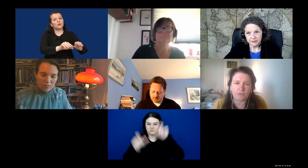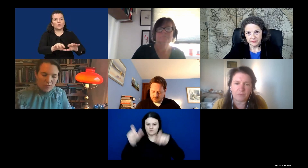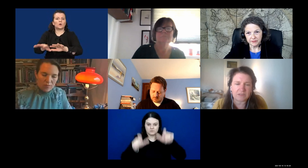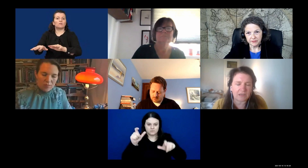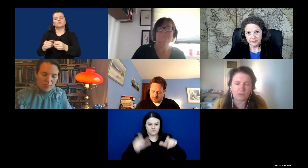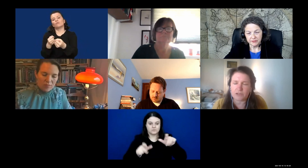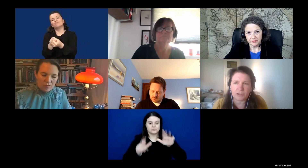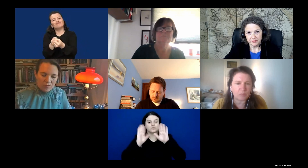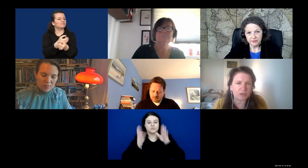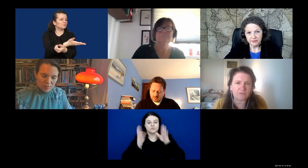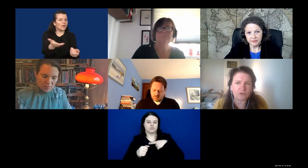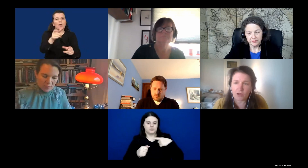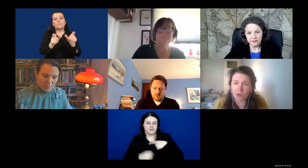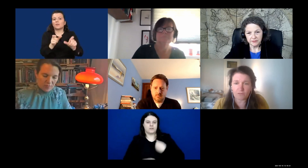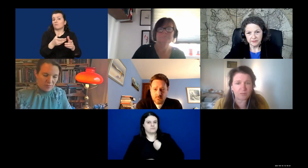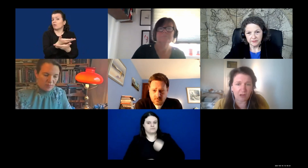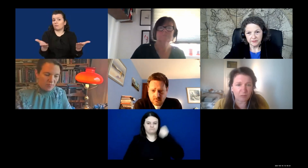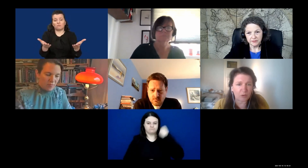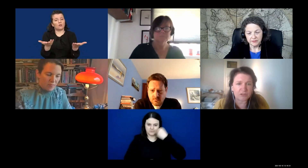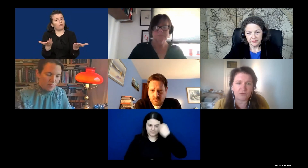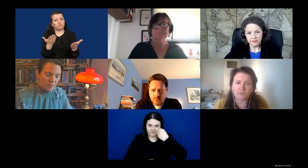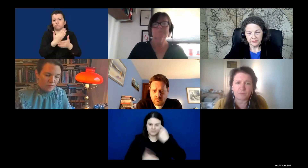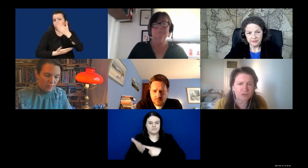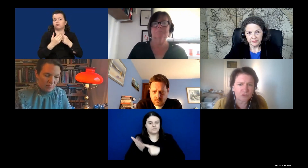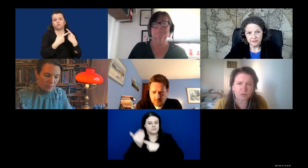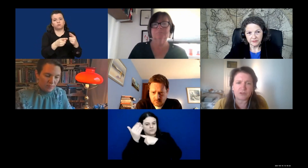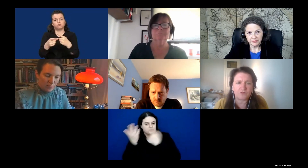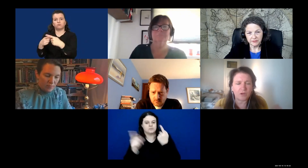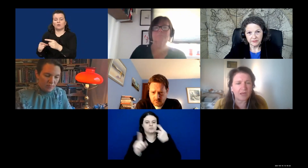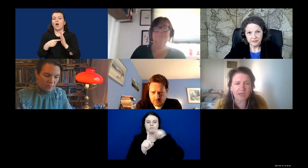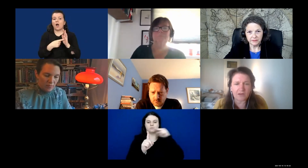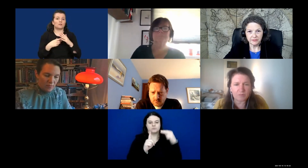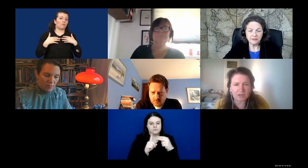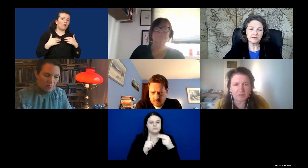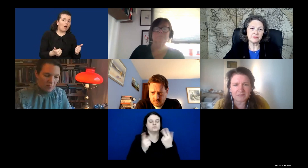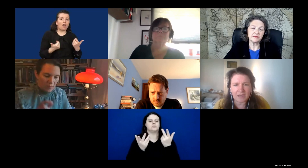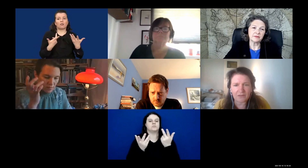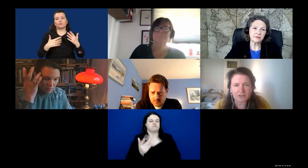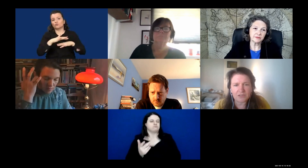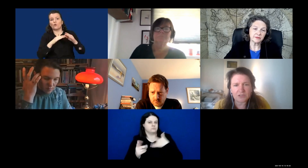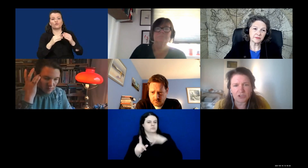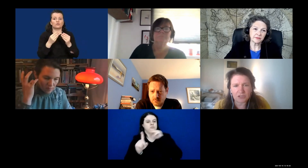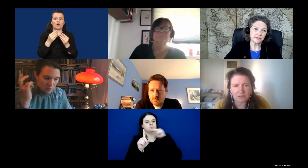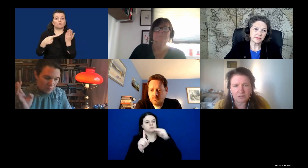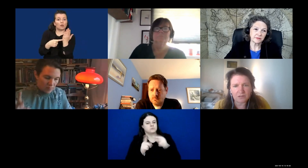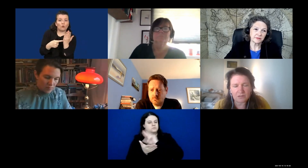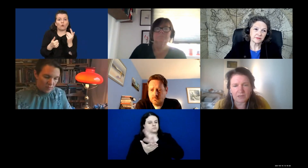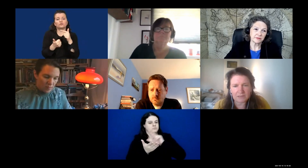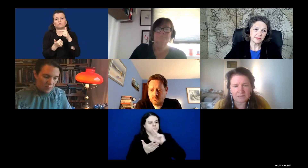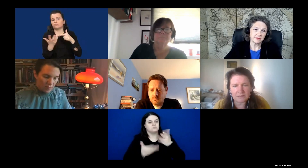experience, from the technology point of view, from the health point of view, from the social point of view, everybody coming together to